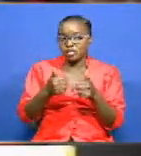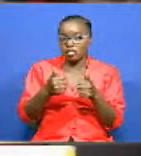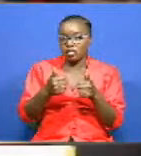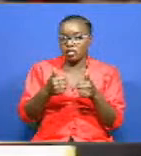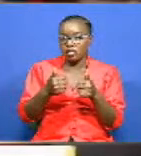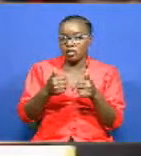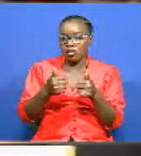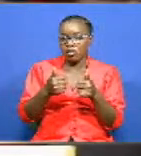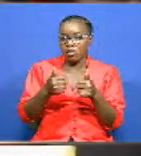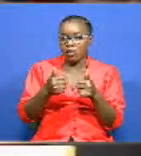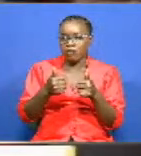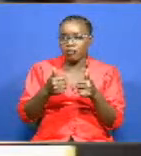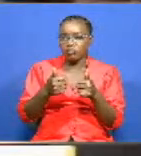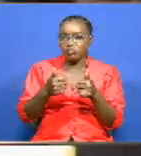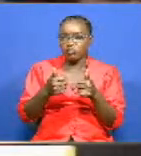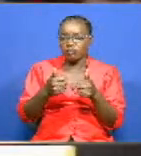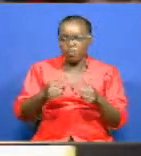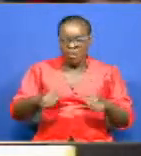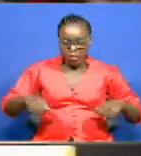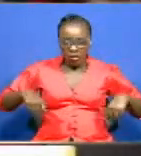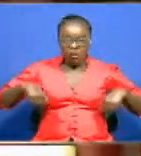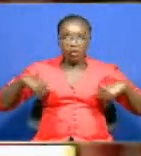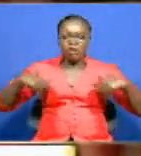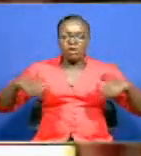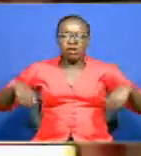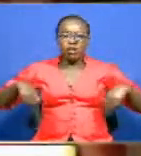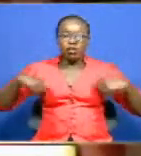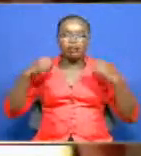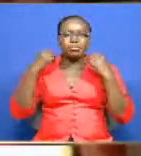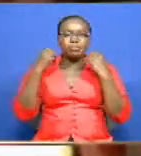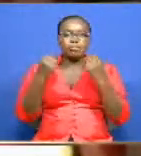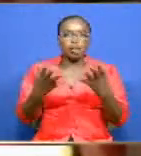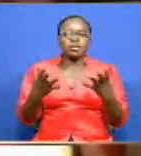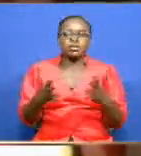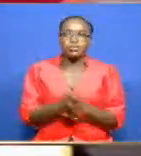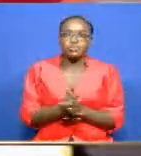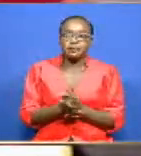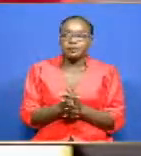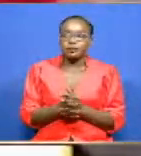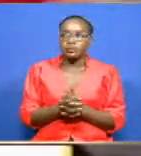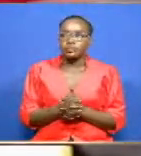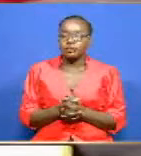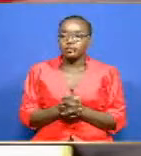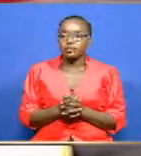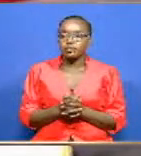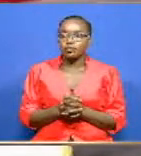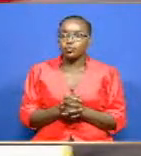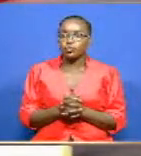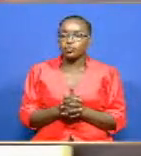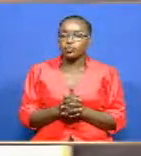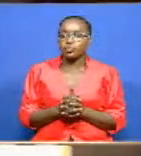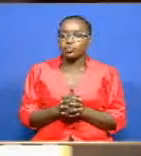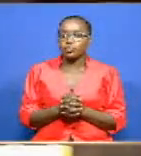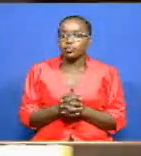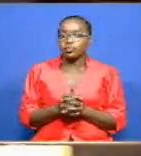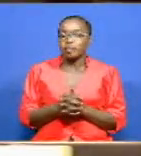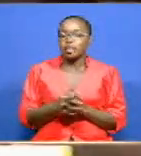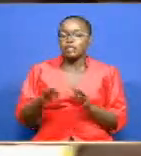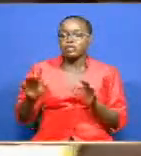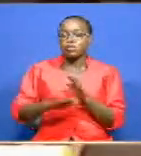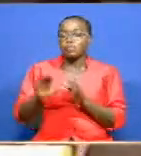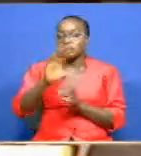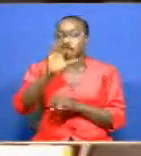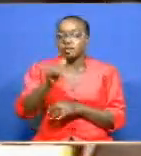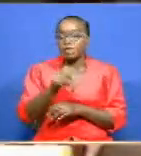I draw enormous pride. Maraga exits the judiciary. Justice Philomena Mwilu takes over